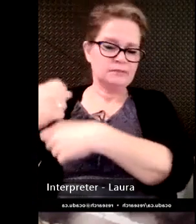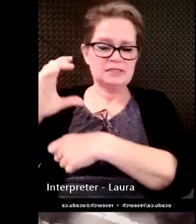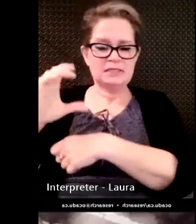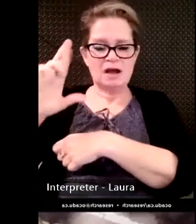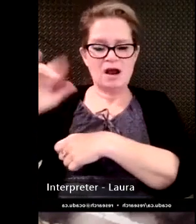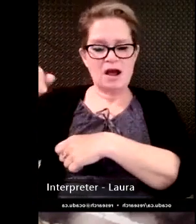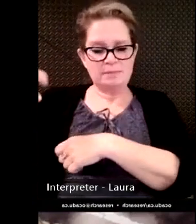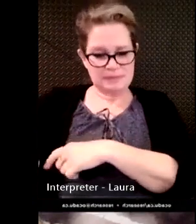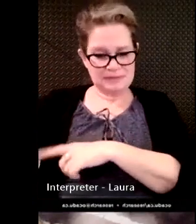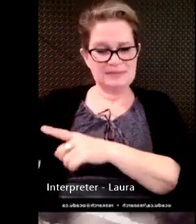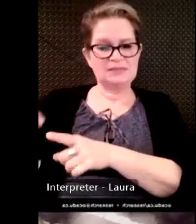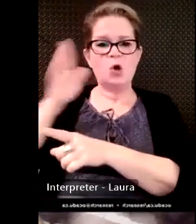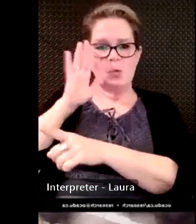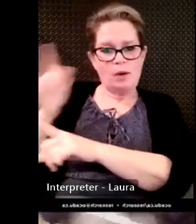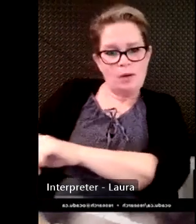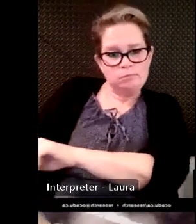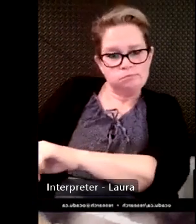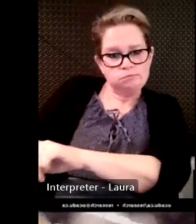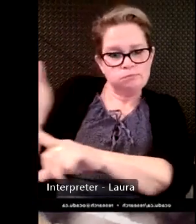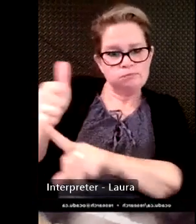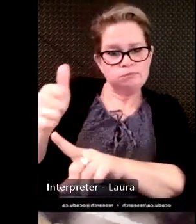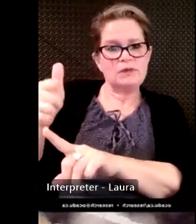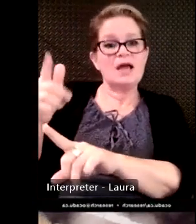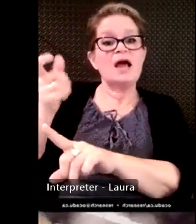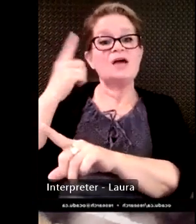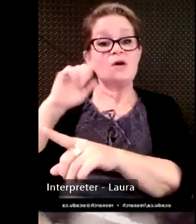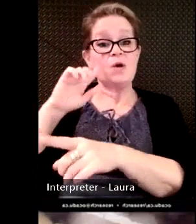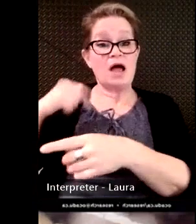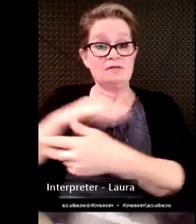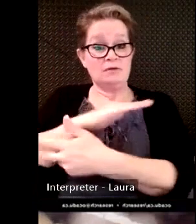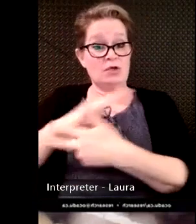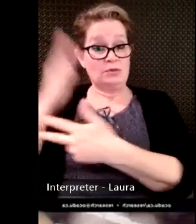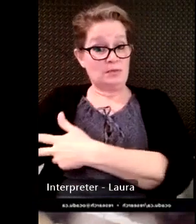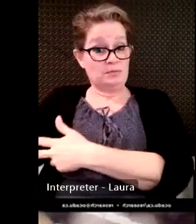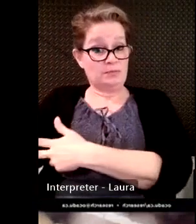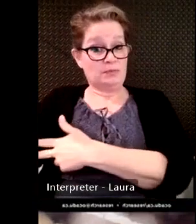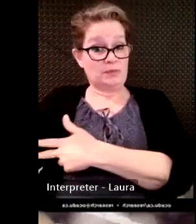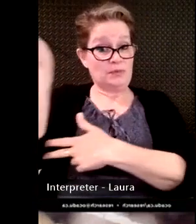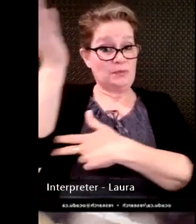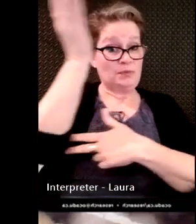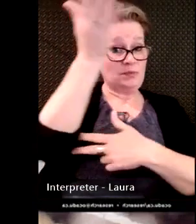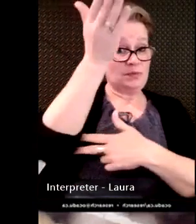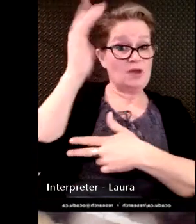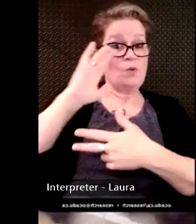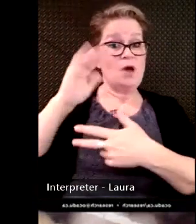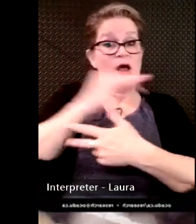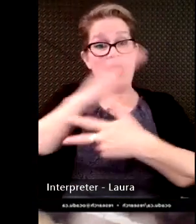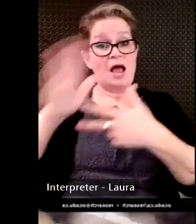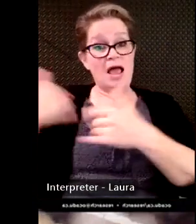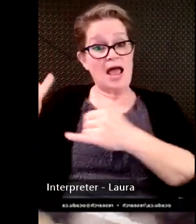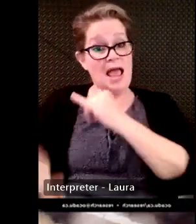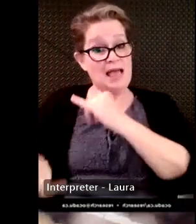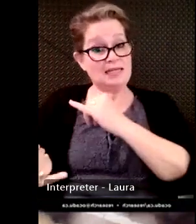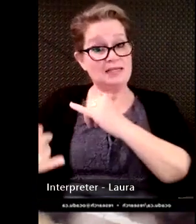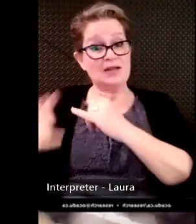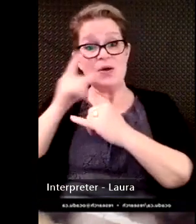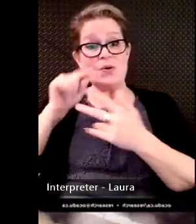we'll be ending up with a speaker coming to us from the UK, from Matt, who will be in the UK, and he'll be up on